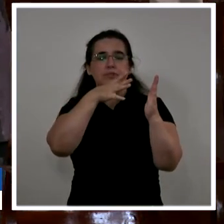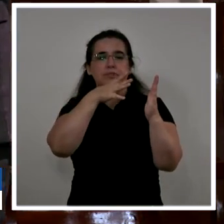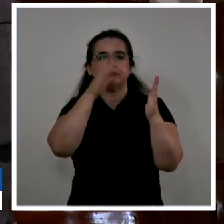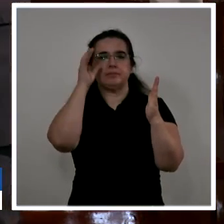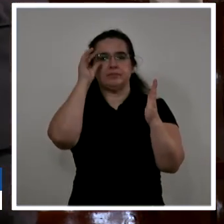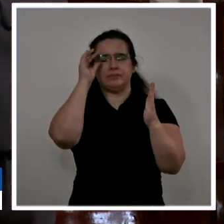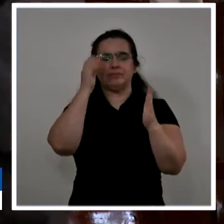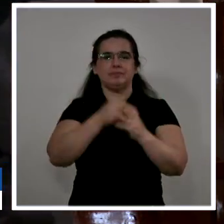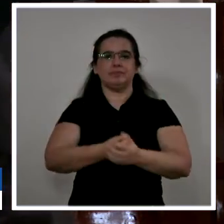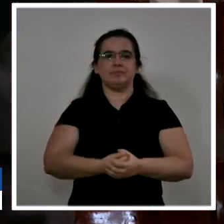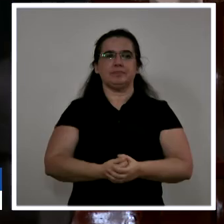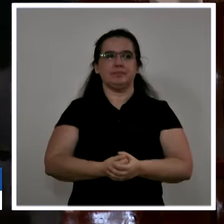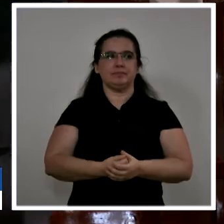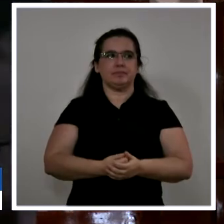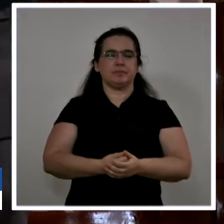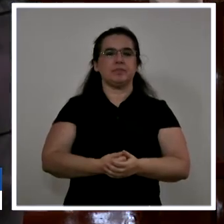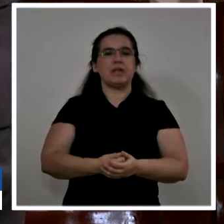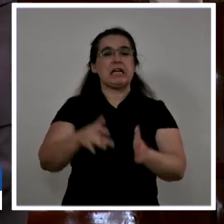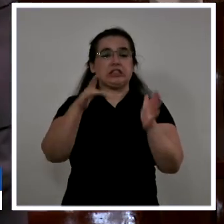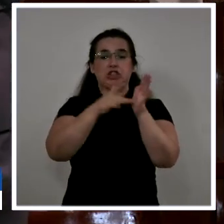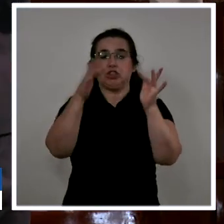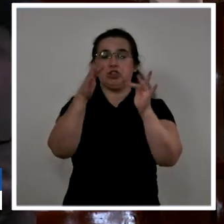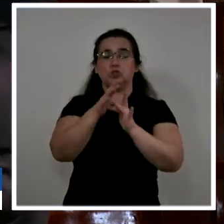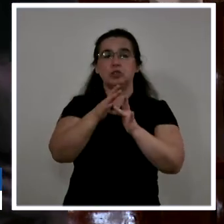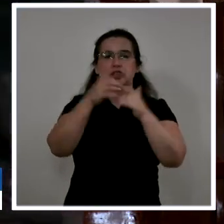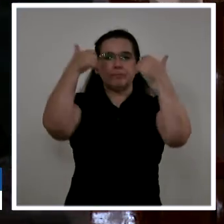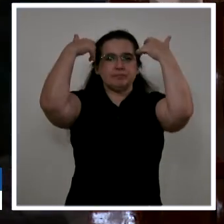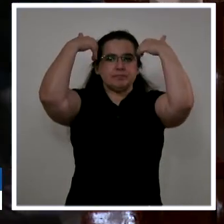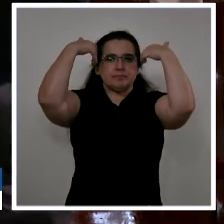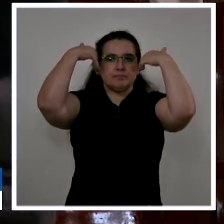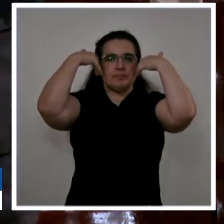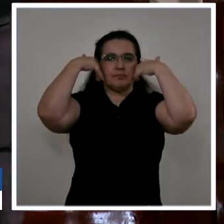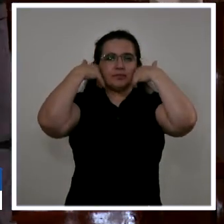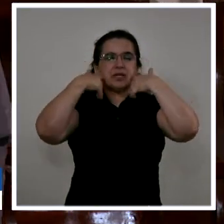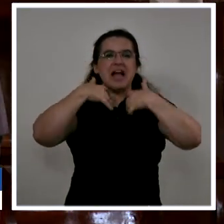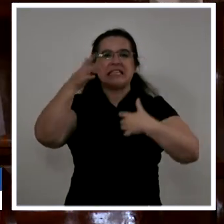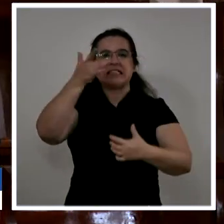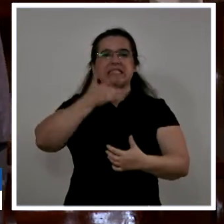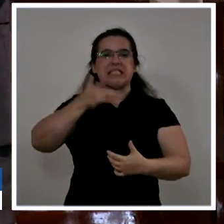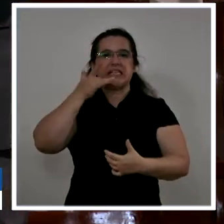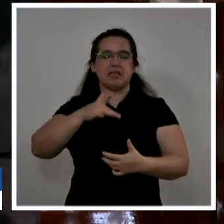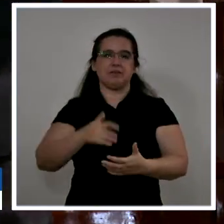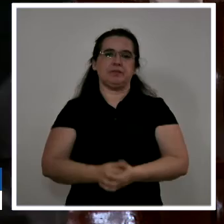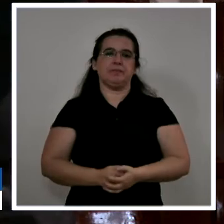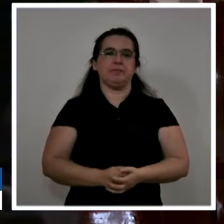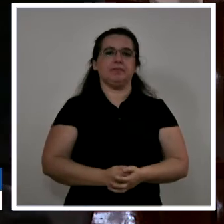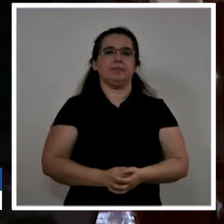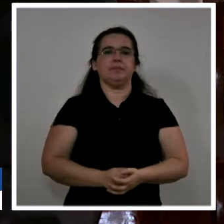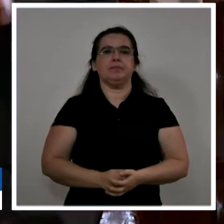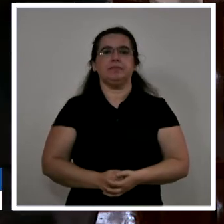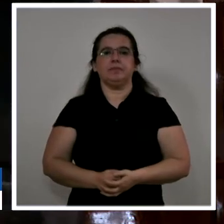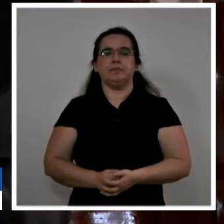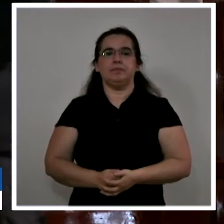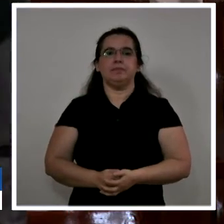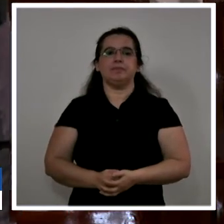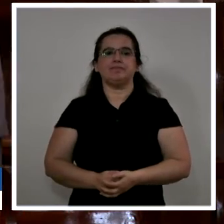sweat great drops of blood. Diz que Jesus chegou a suar gotas de sangue. And in Hebrews